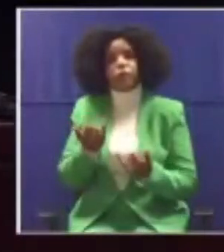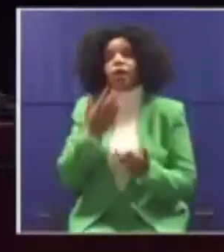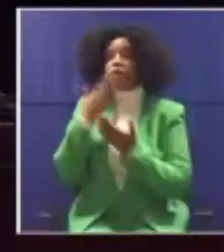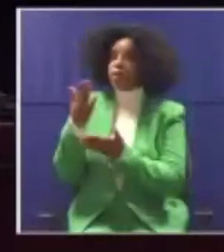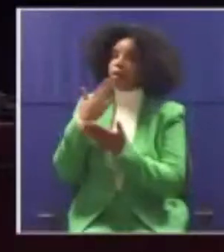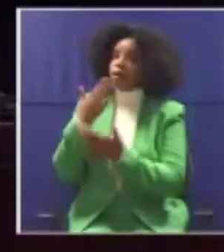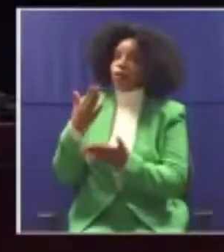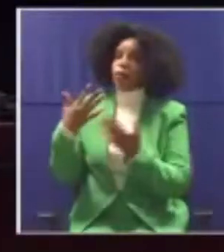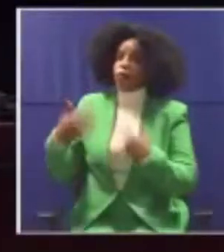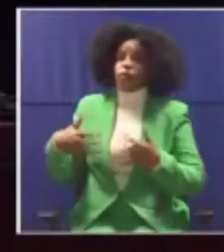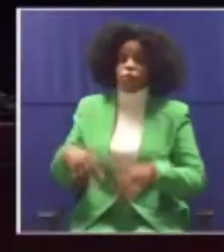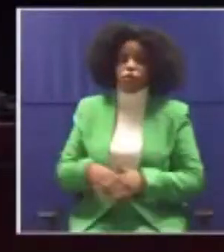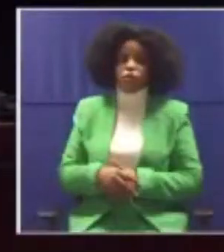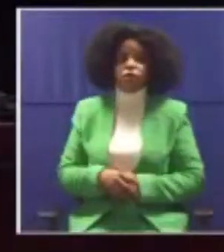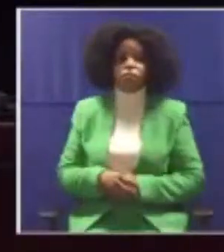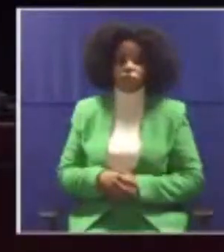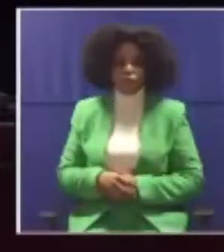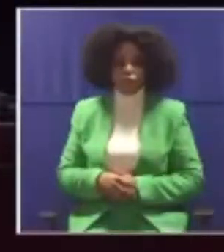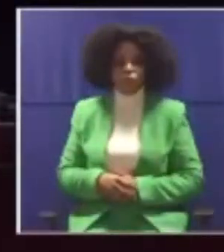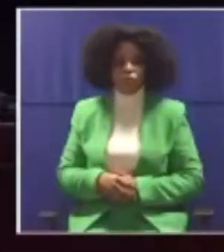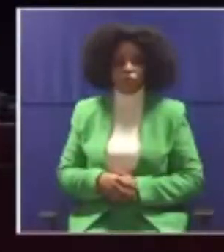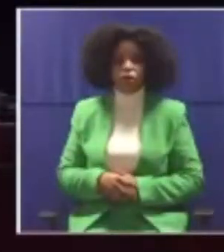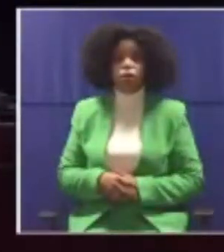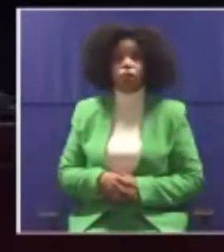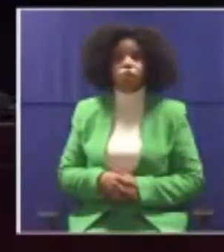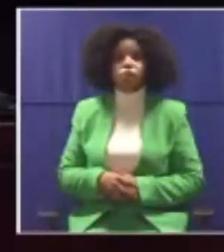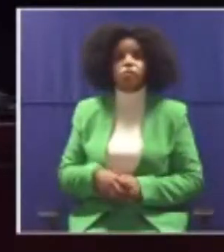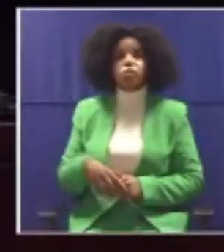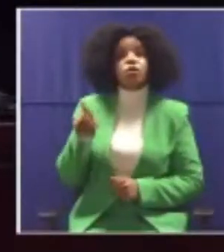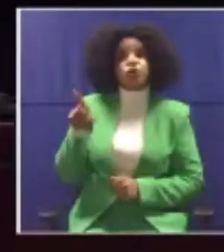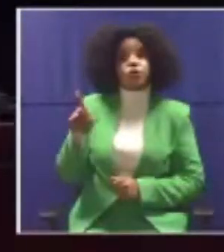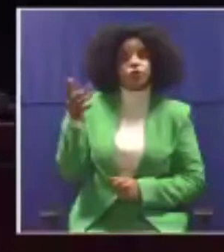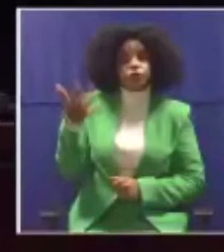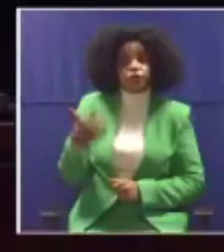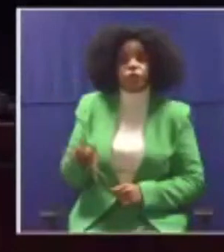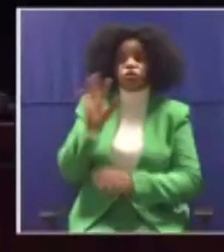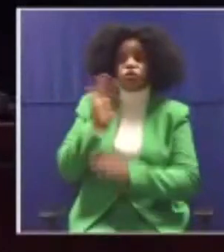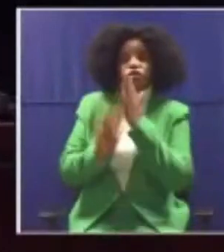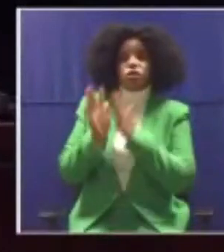Thank you very much, Honorable Cheta. I thought he already had me.